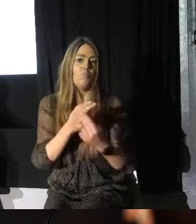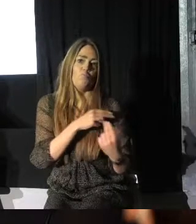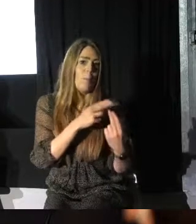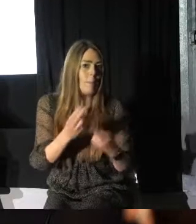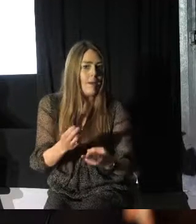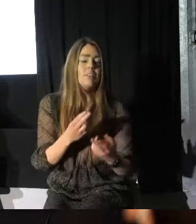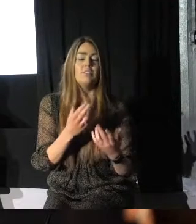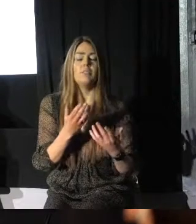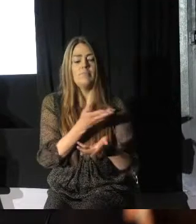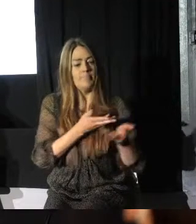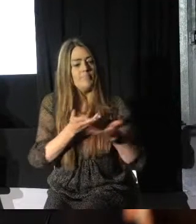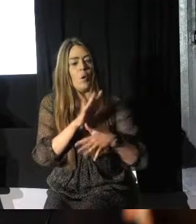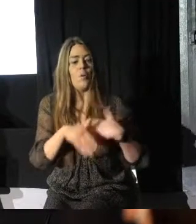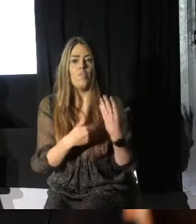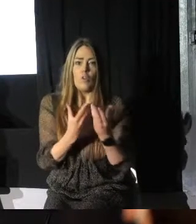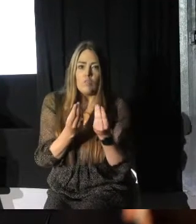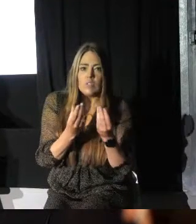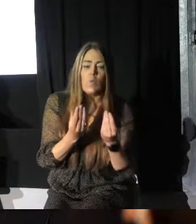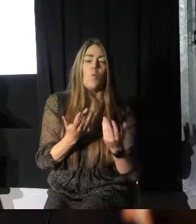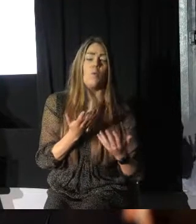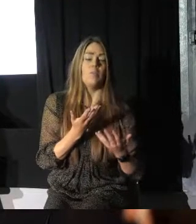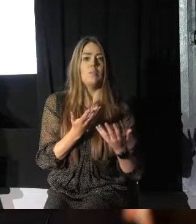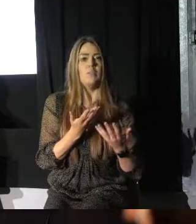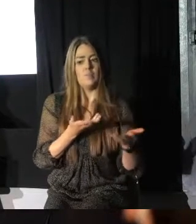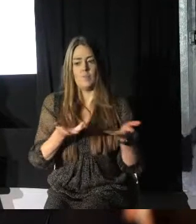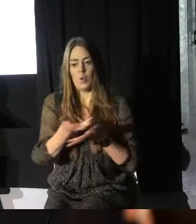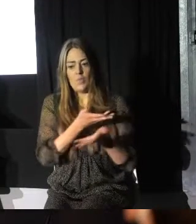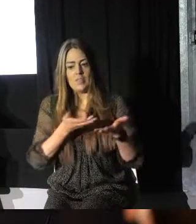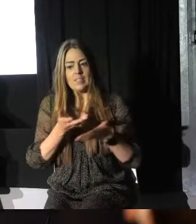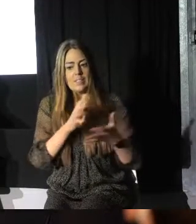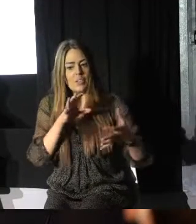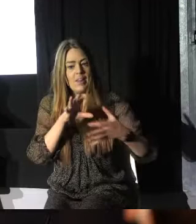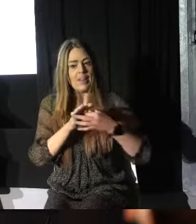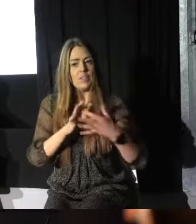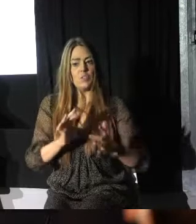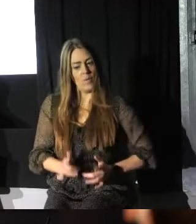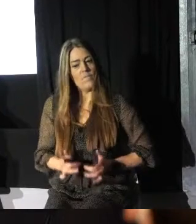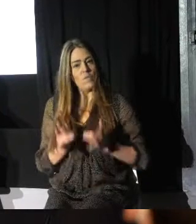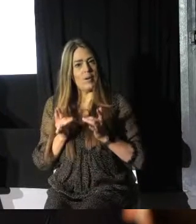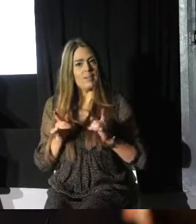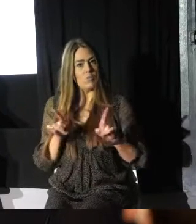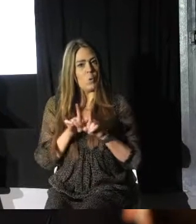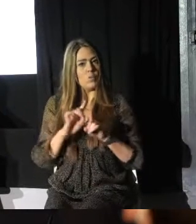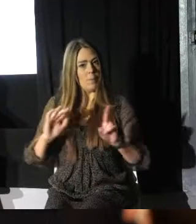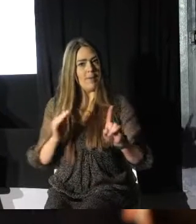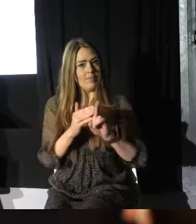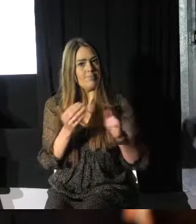the conversations about resource, and the conversations about voice are also addressed.